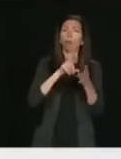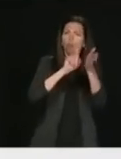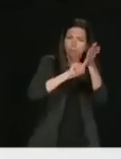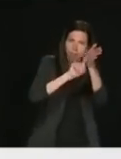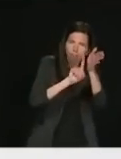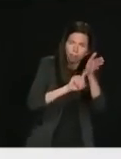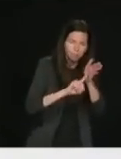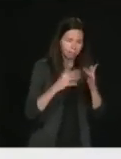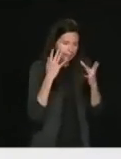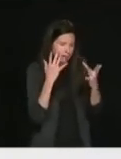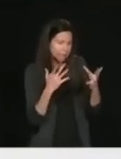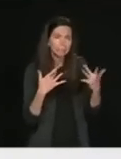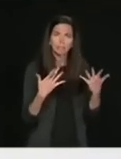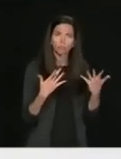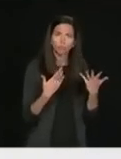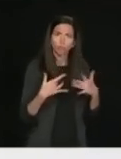happen.